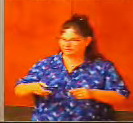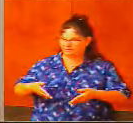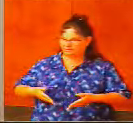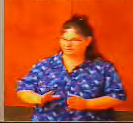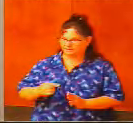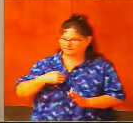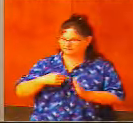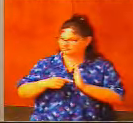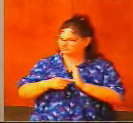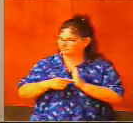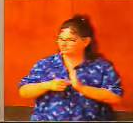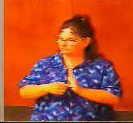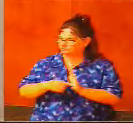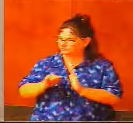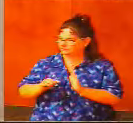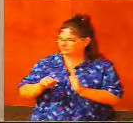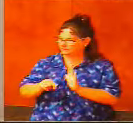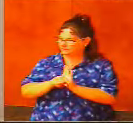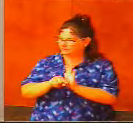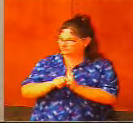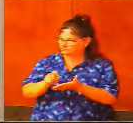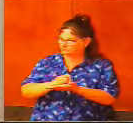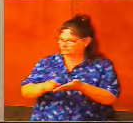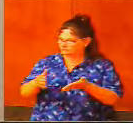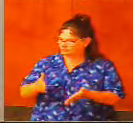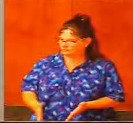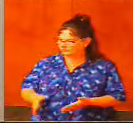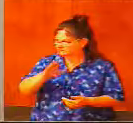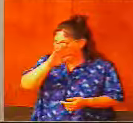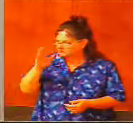point out that the gospel writers do not say that.